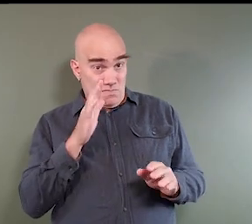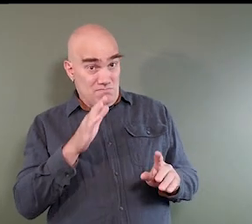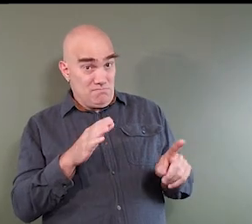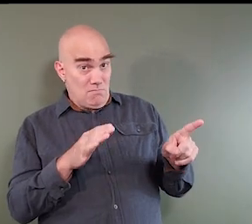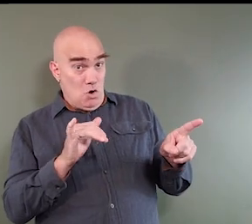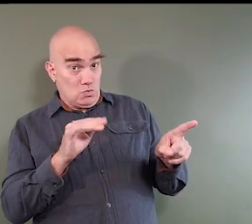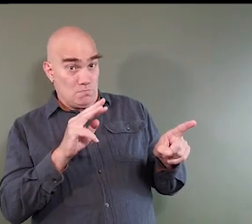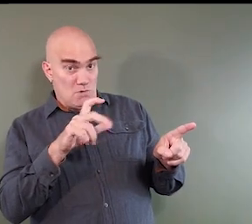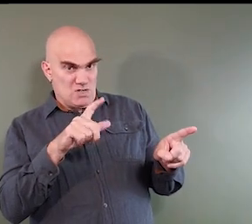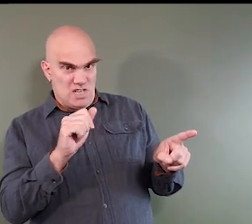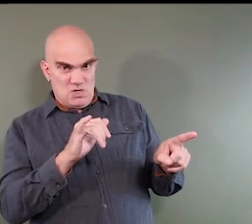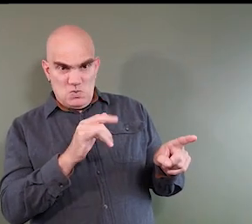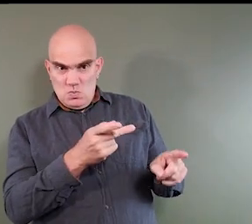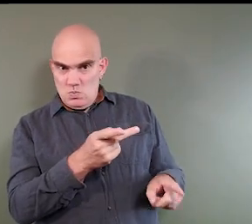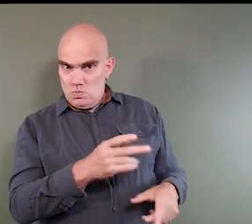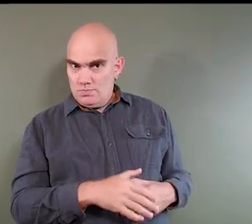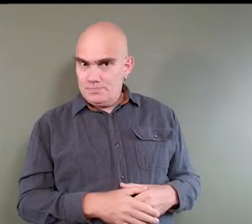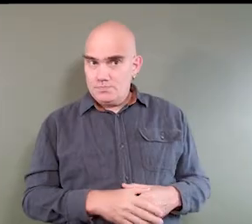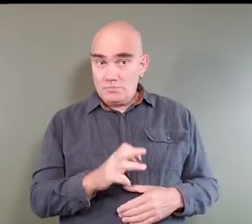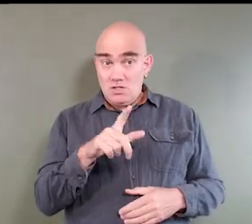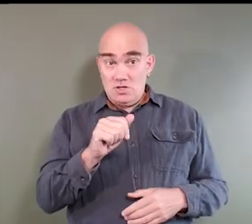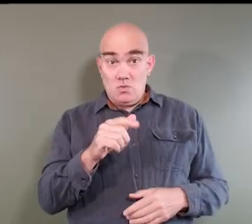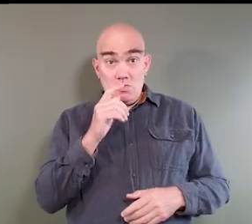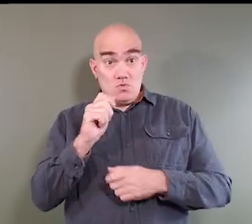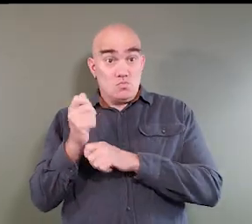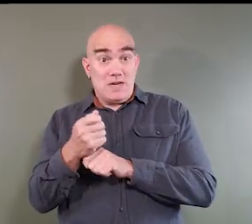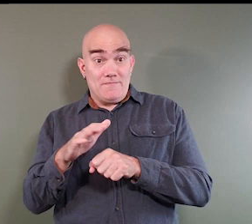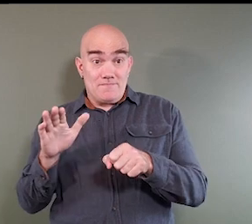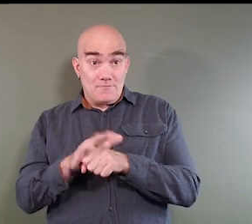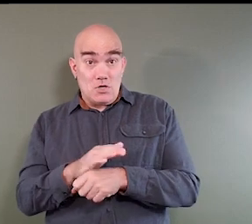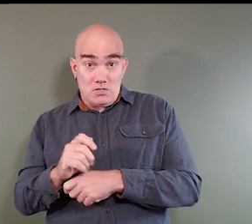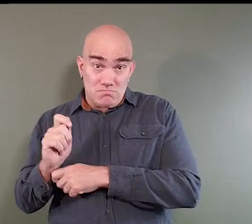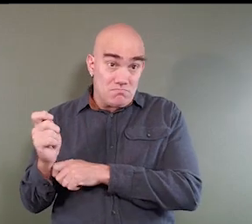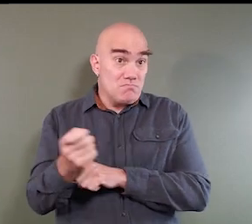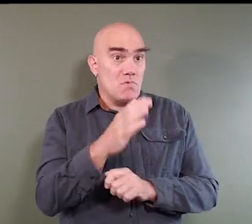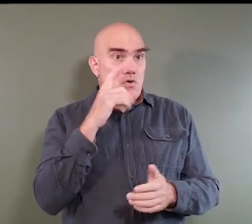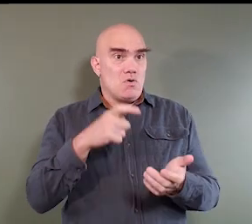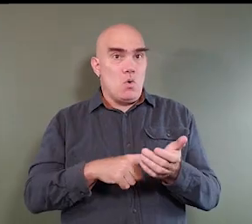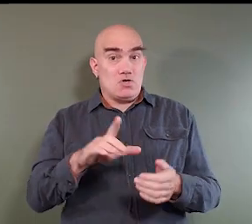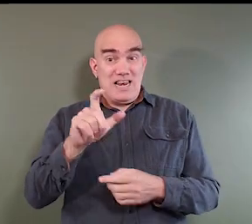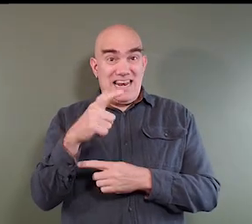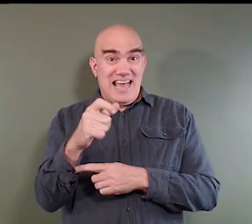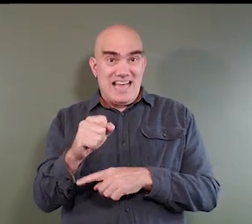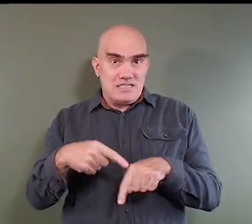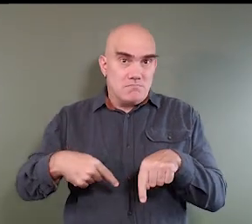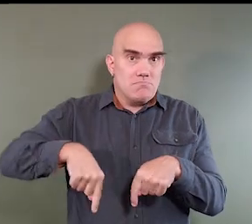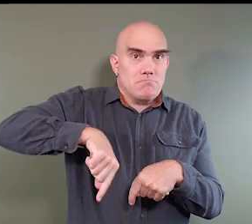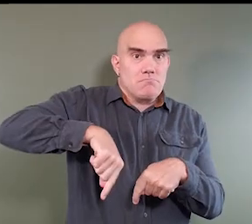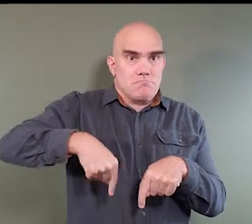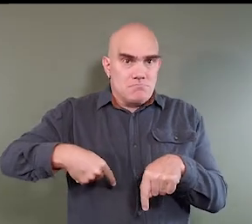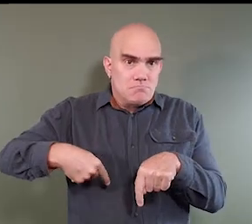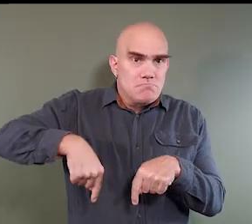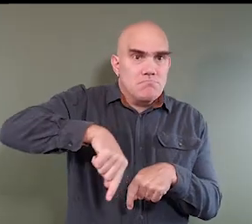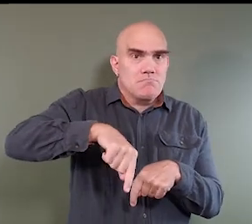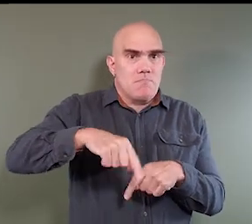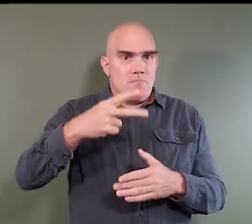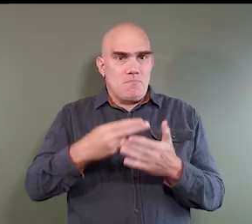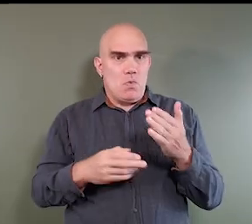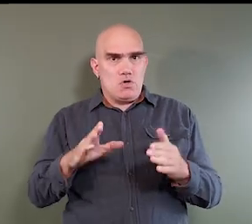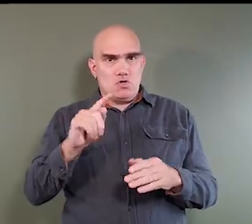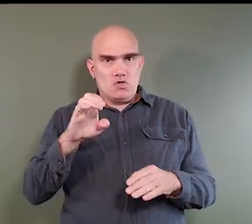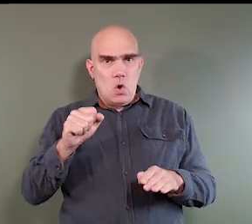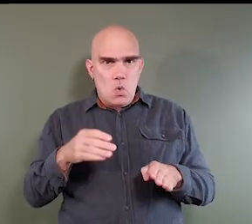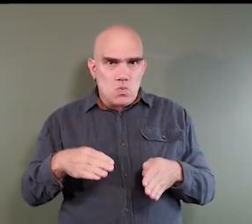David and Marcela. As Marcela swings all the way through, you'll see that she is getting her legs out. Both of her toes are